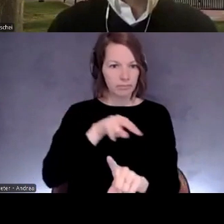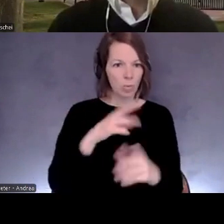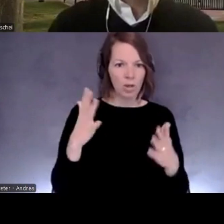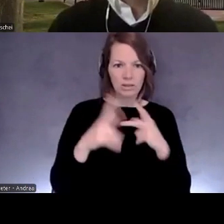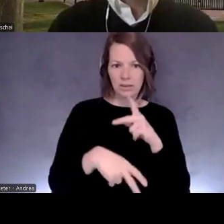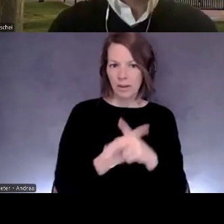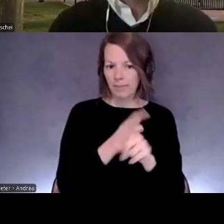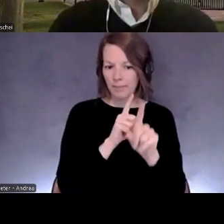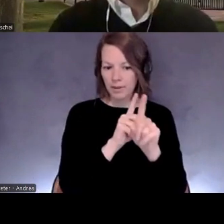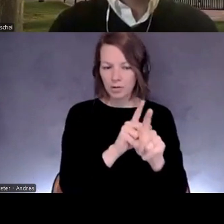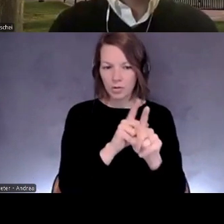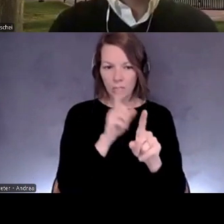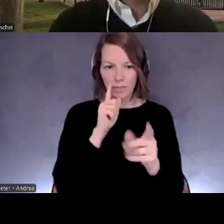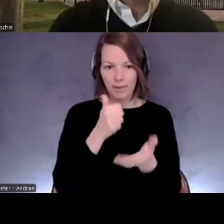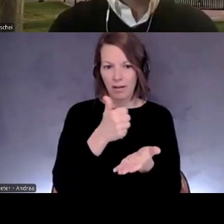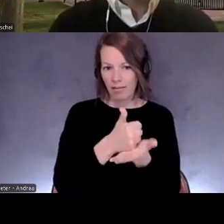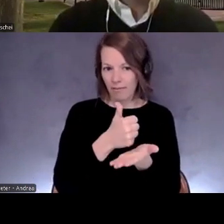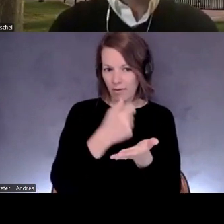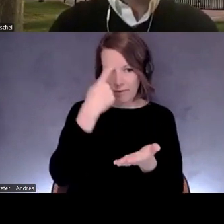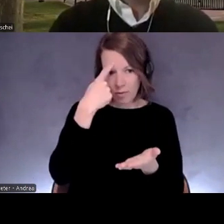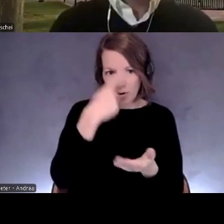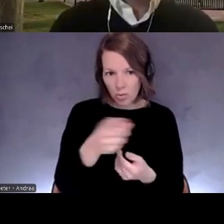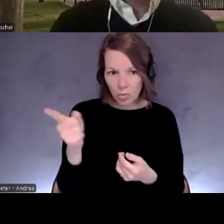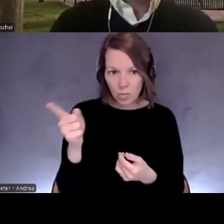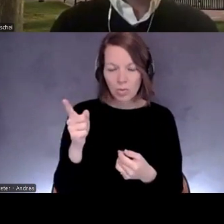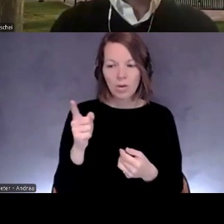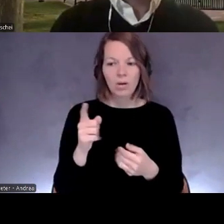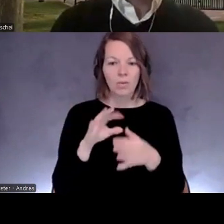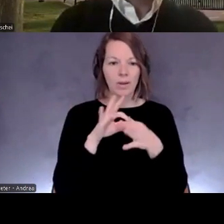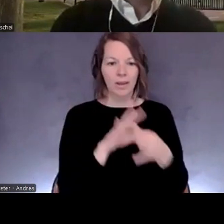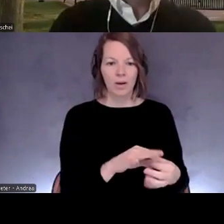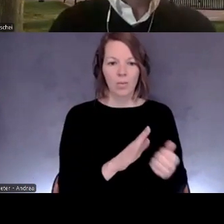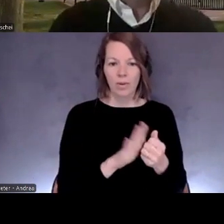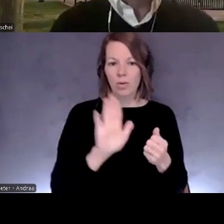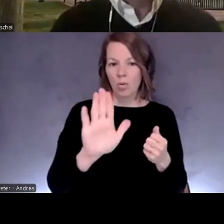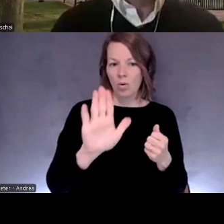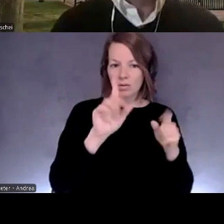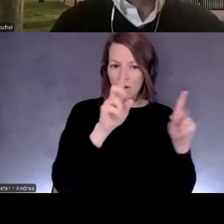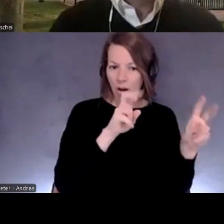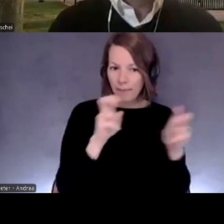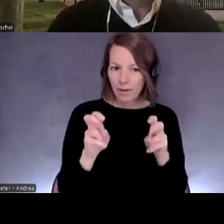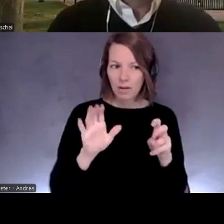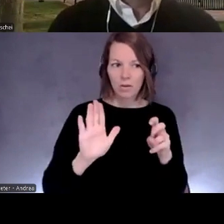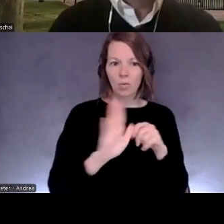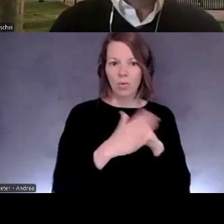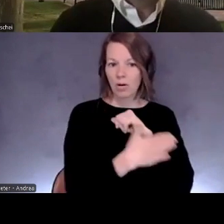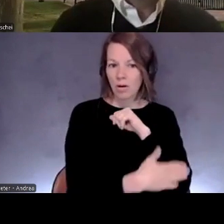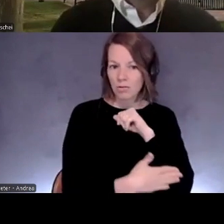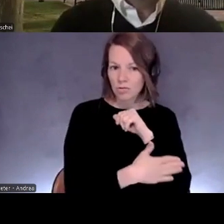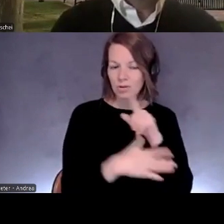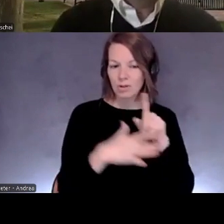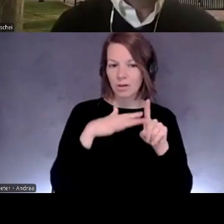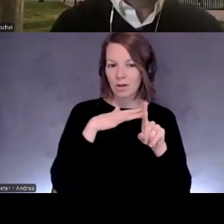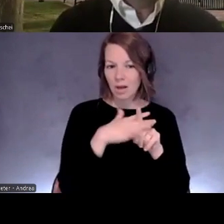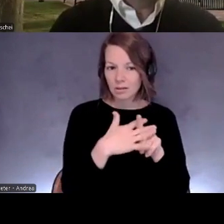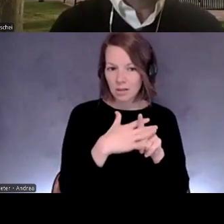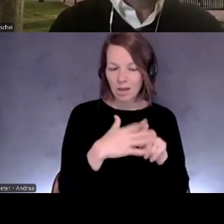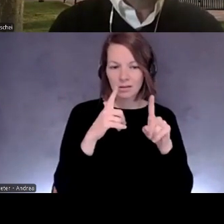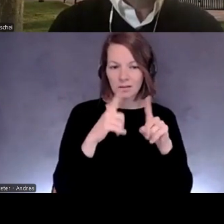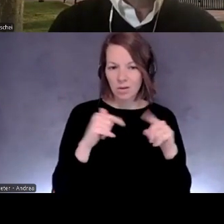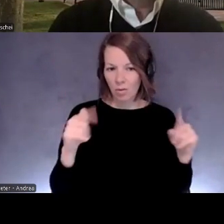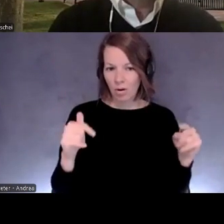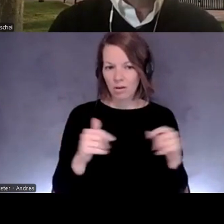mentorship will be helpful for you, given your research topic, given your country's context, and so